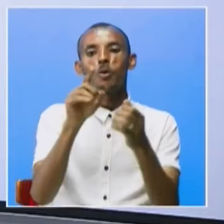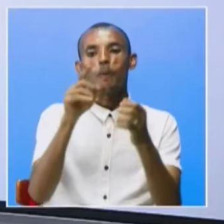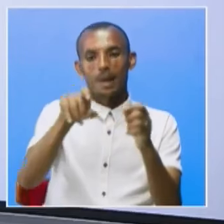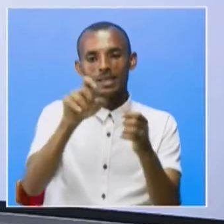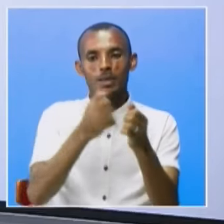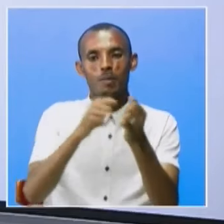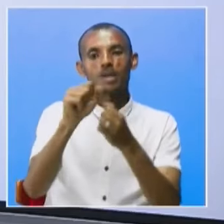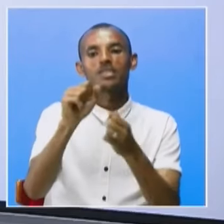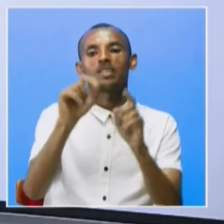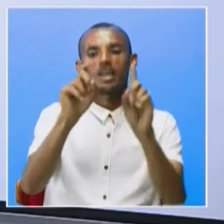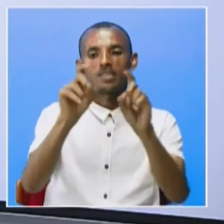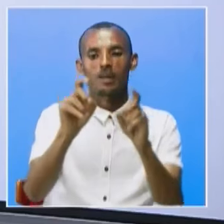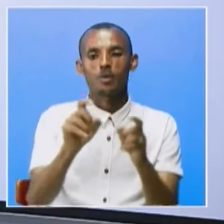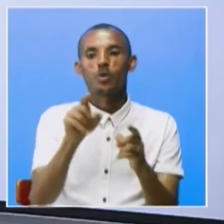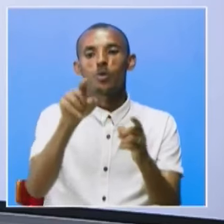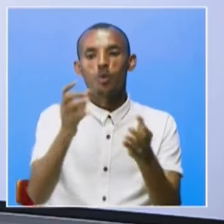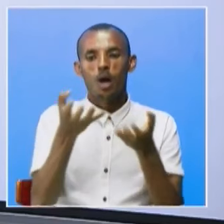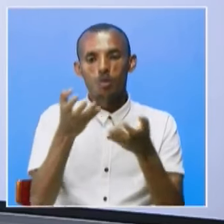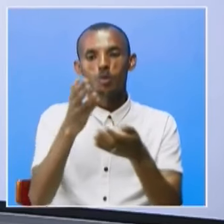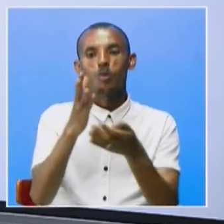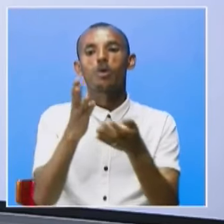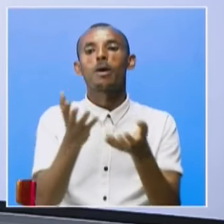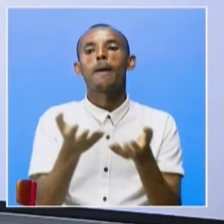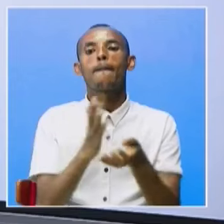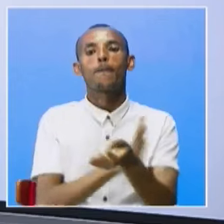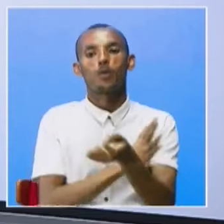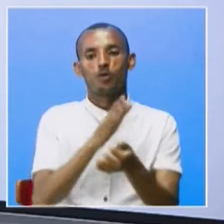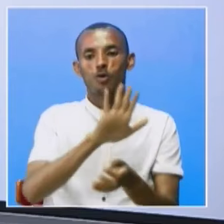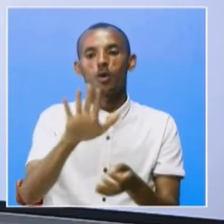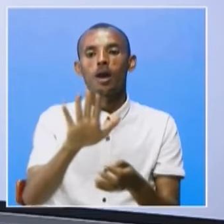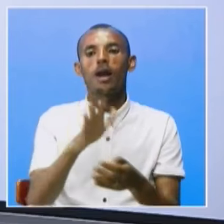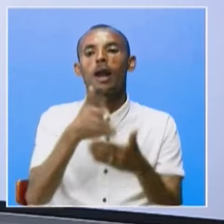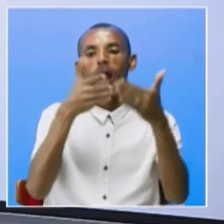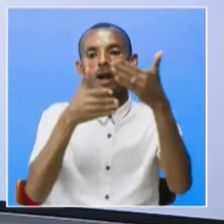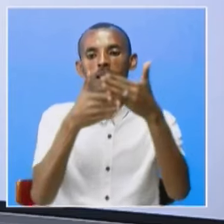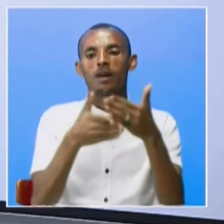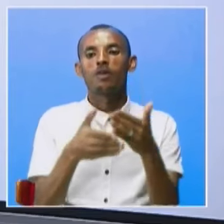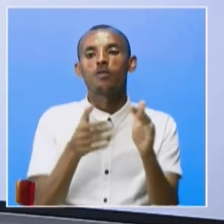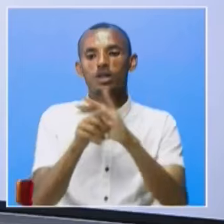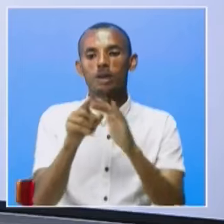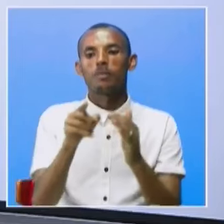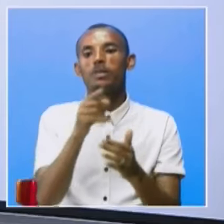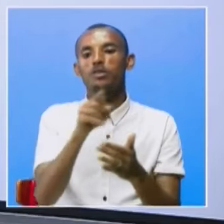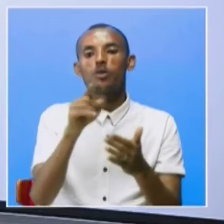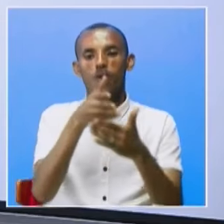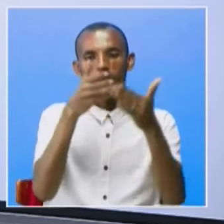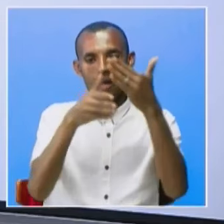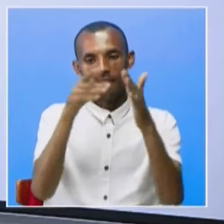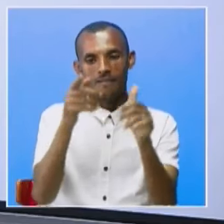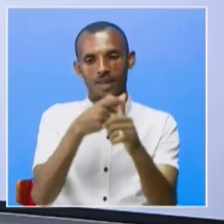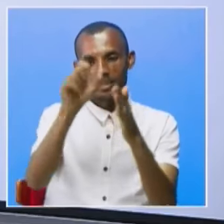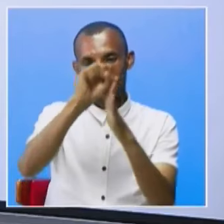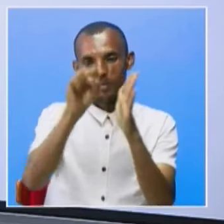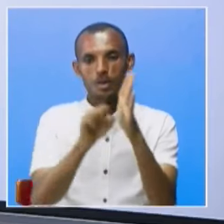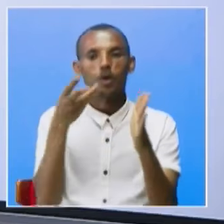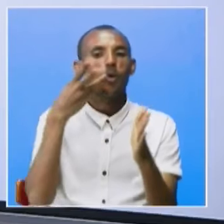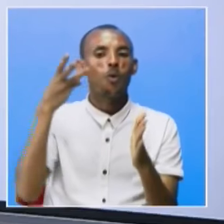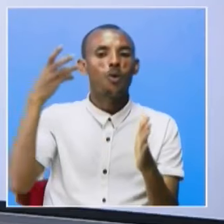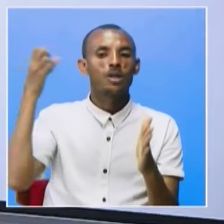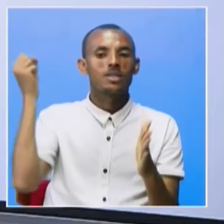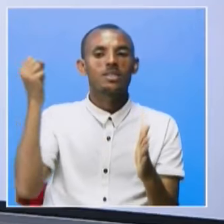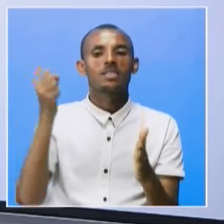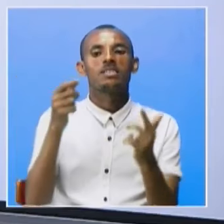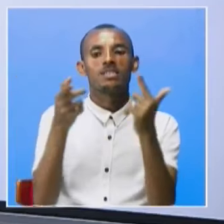yes? Or you want to improve your rank, right? For example, if your rank on the first semester was like